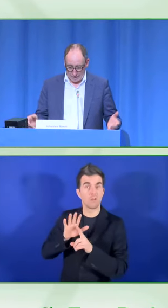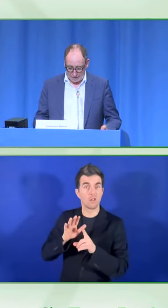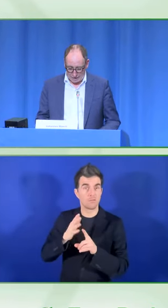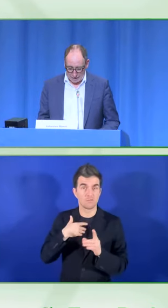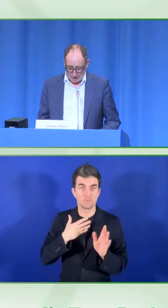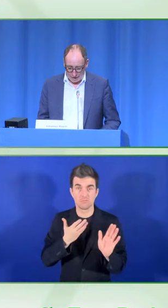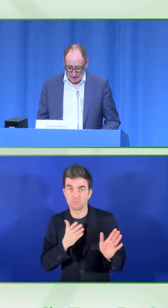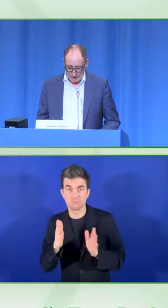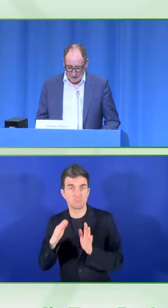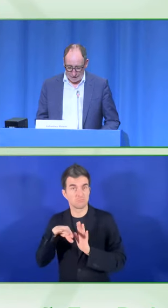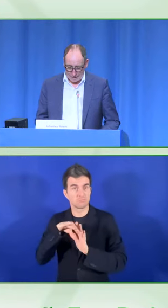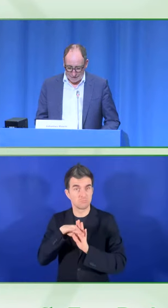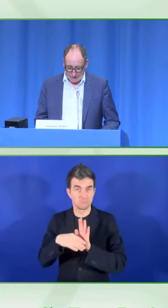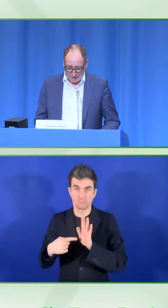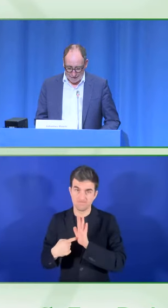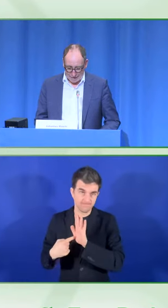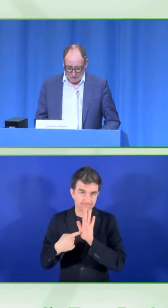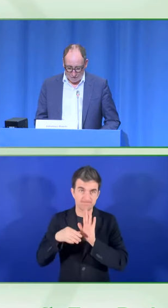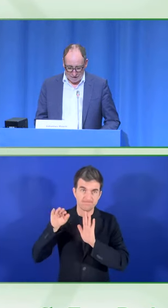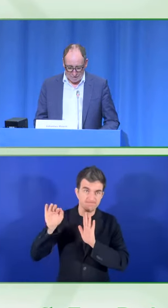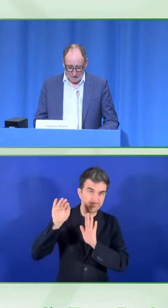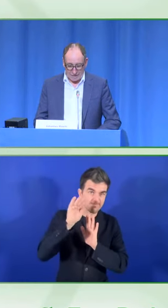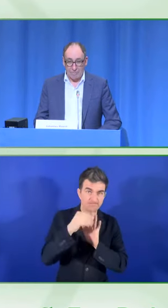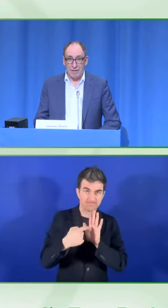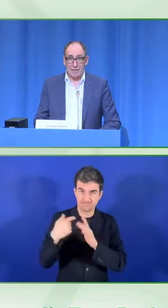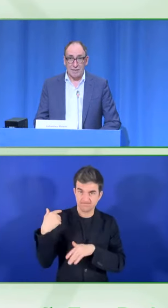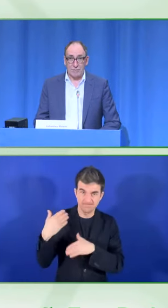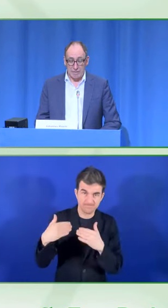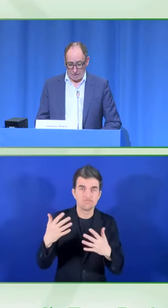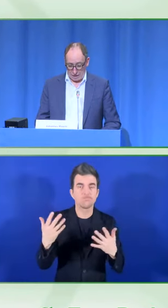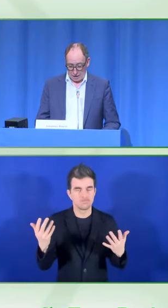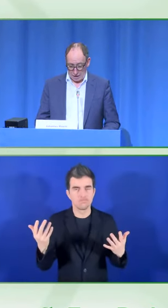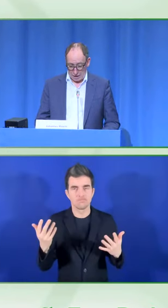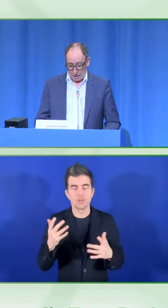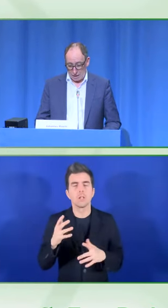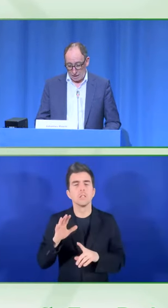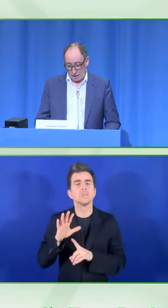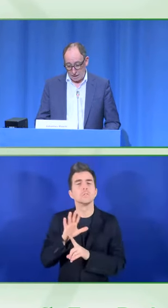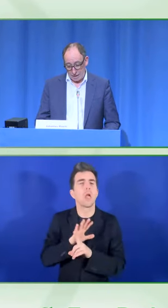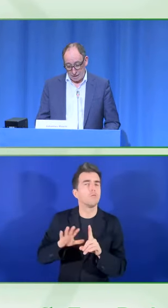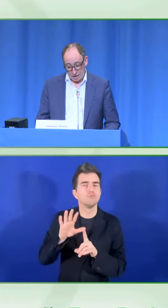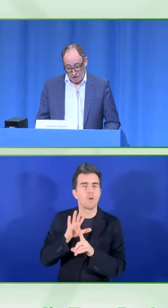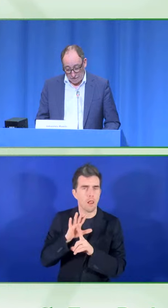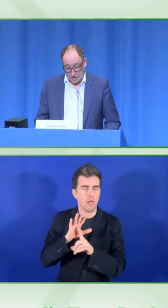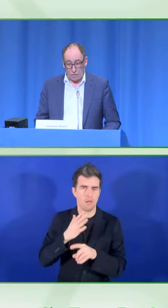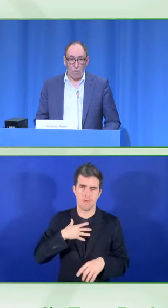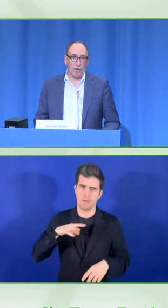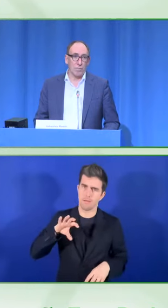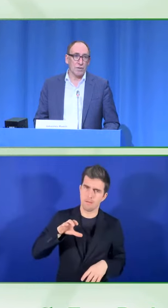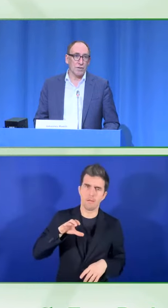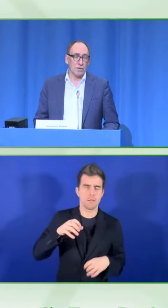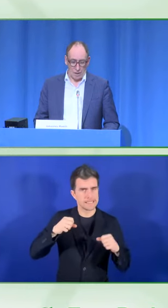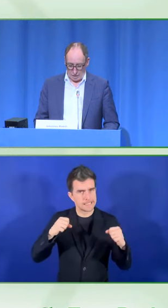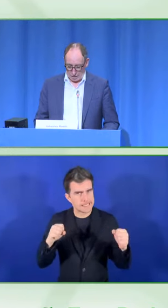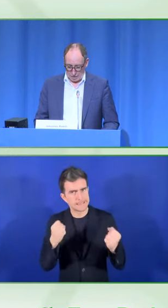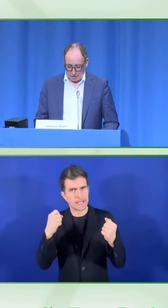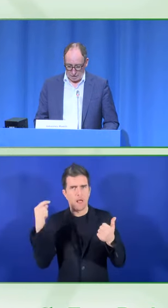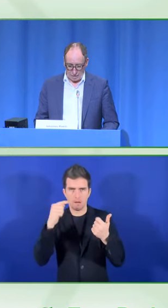pleased that in the sense of disability mainstreaming, it covers